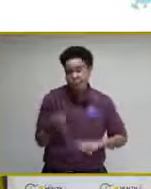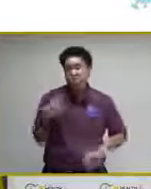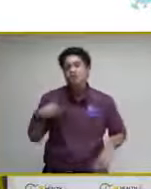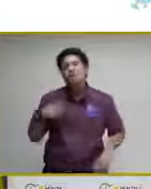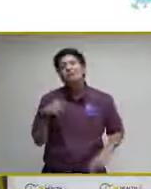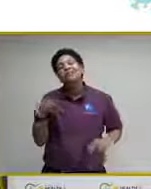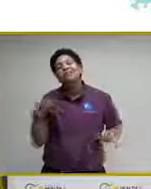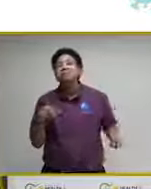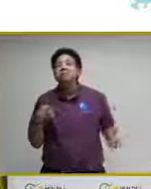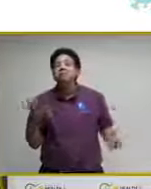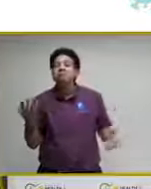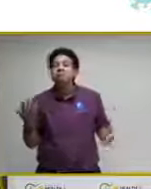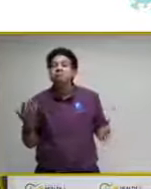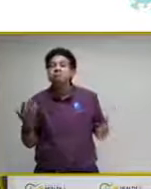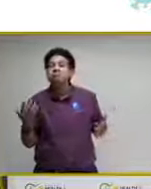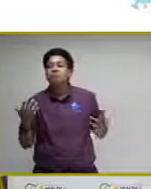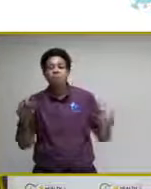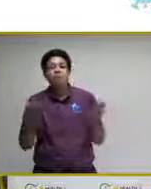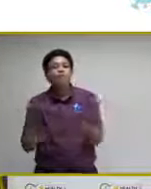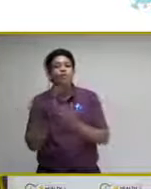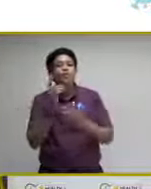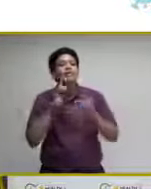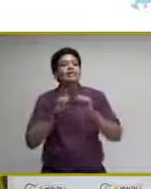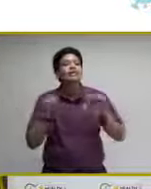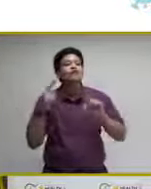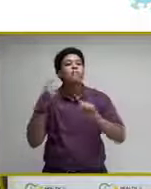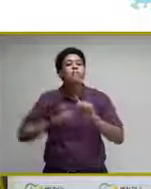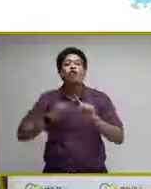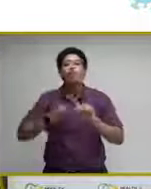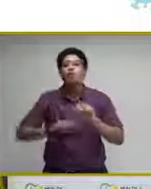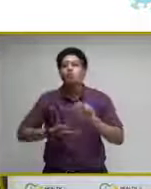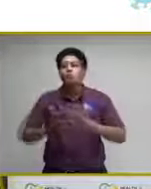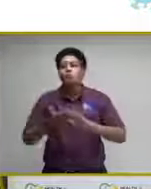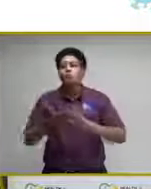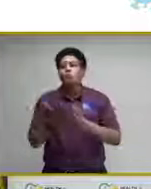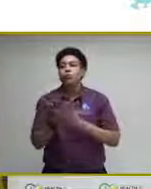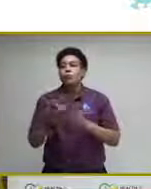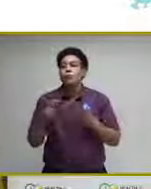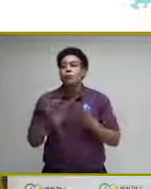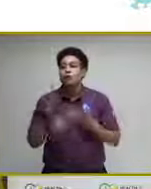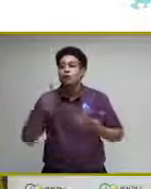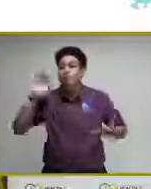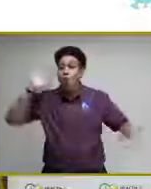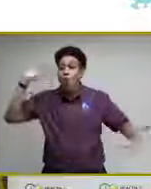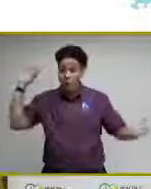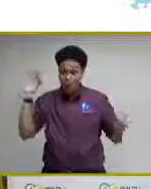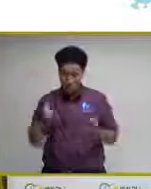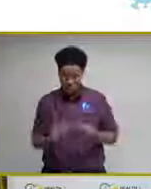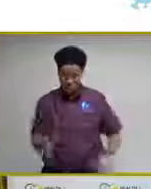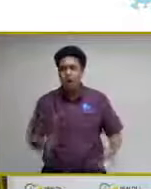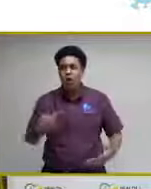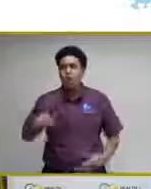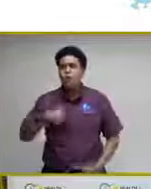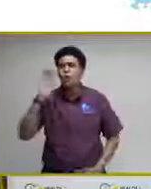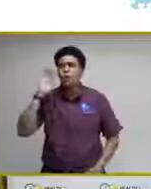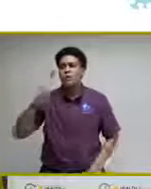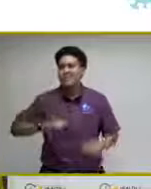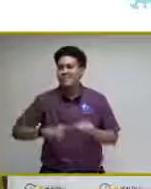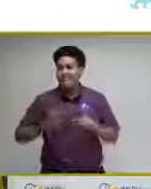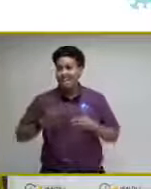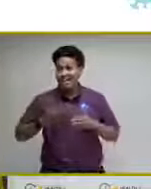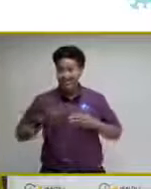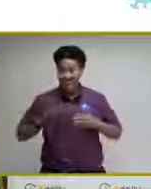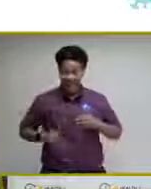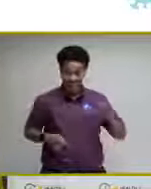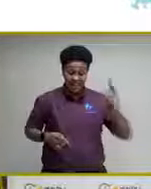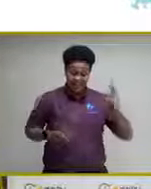we move through the different months. So overall, we will begin and end phase